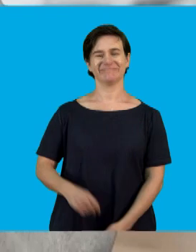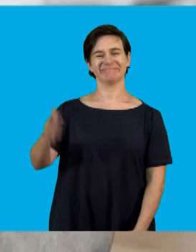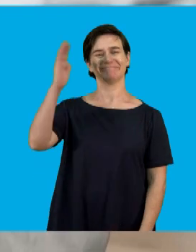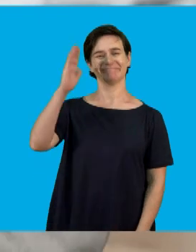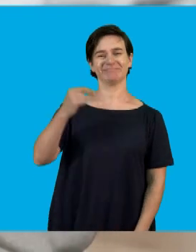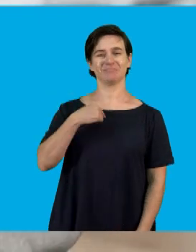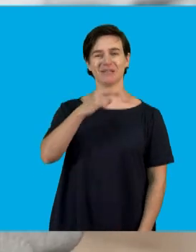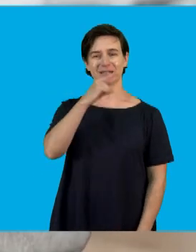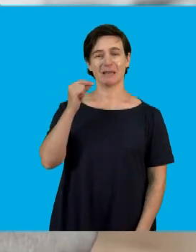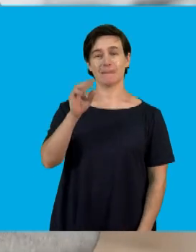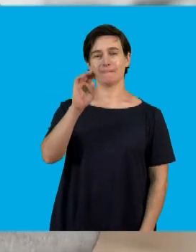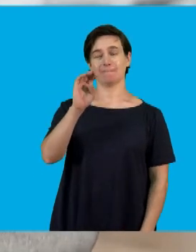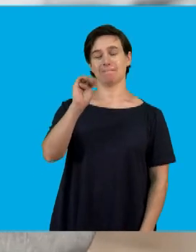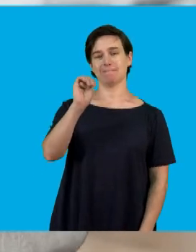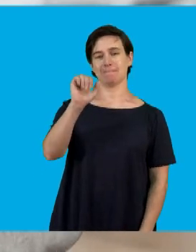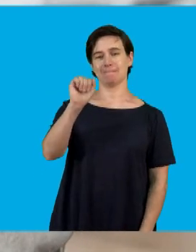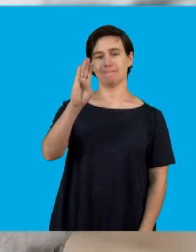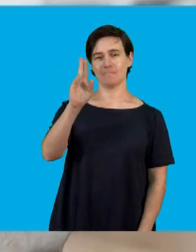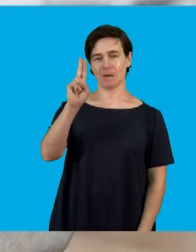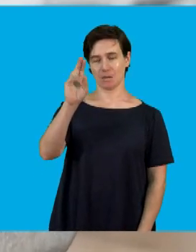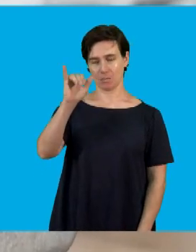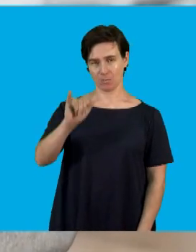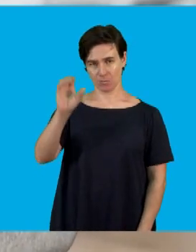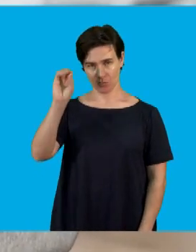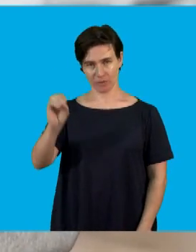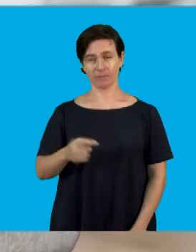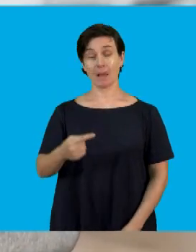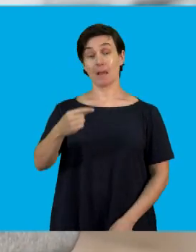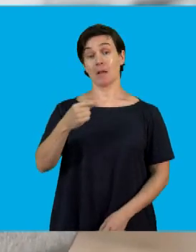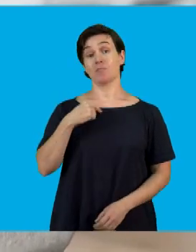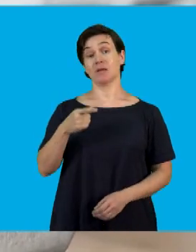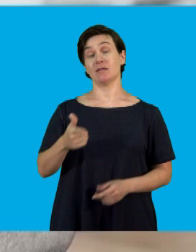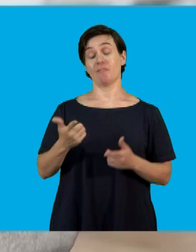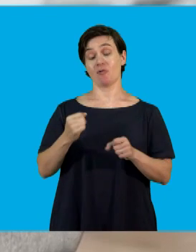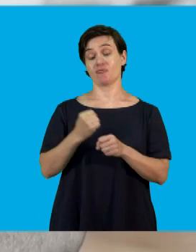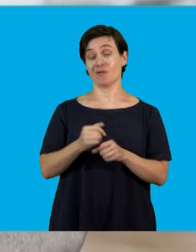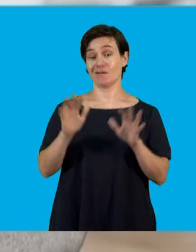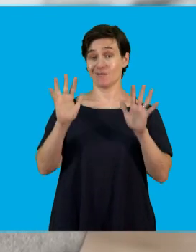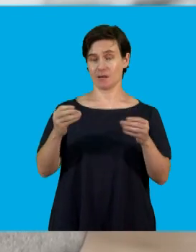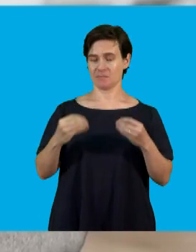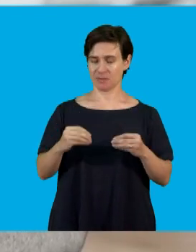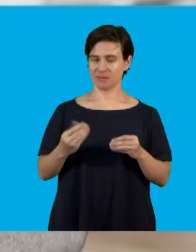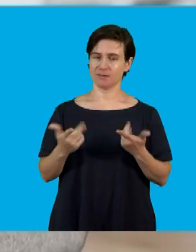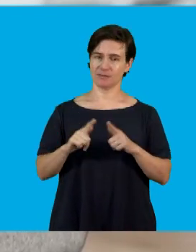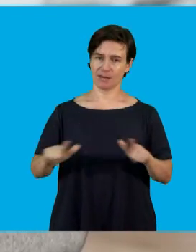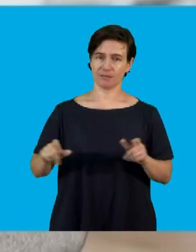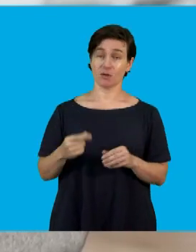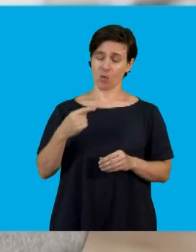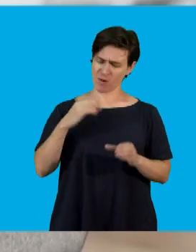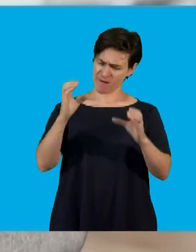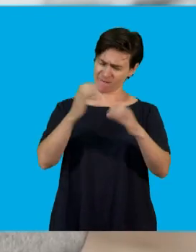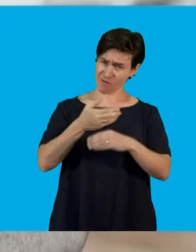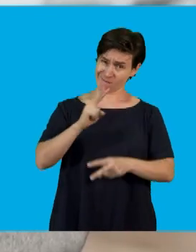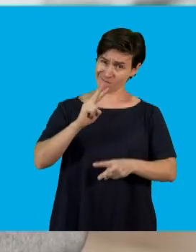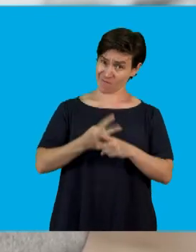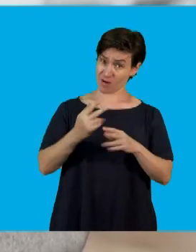Good day, everyone. My name is Ms. Maboy. I welcome you to today's grade 10 business studies lessons, and we'll be focusing on the final exam